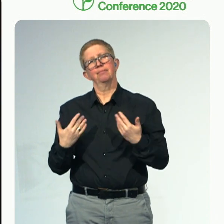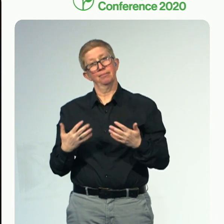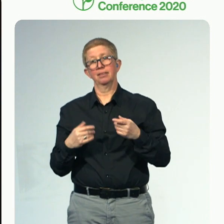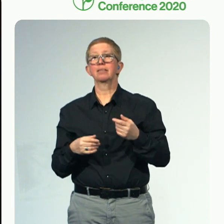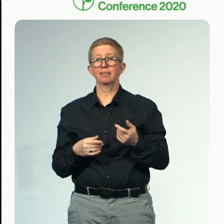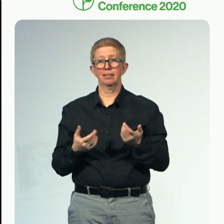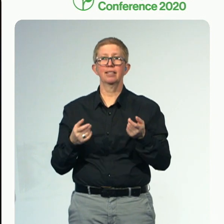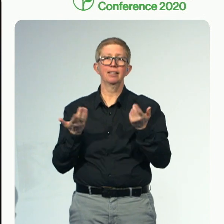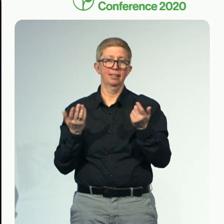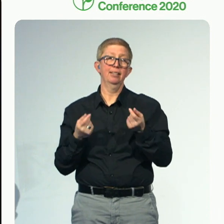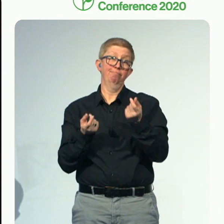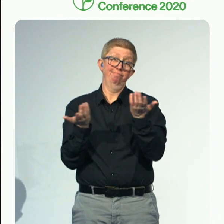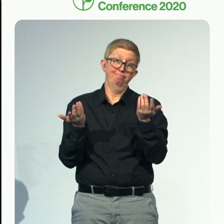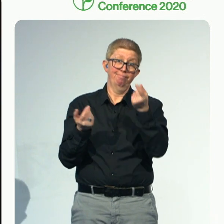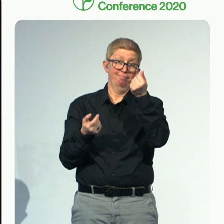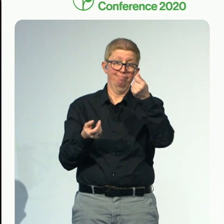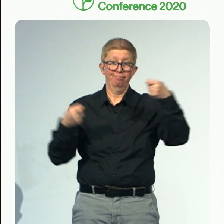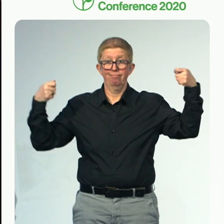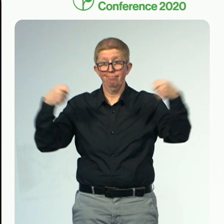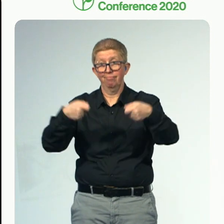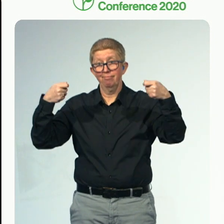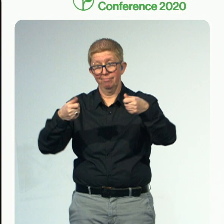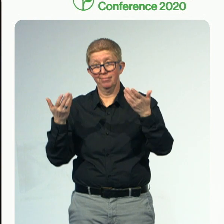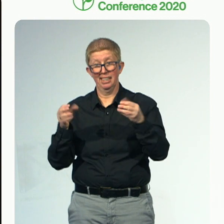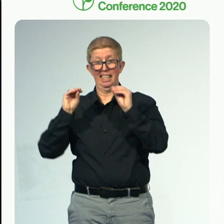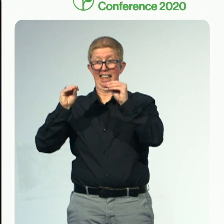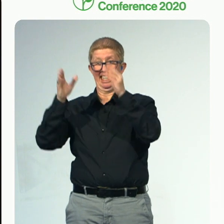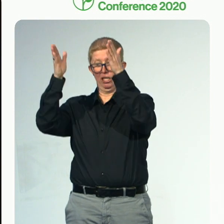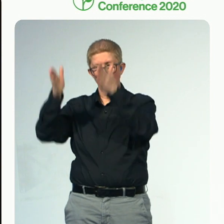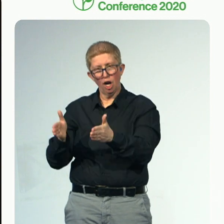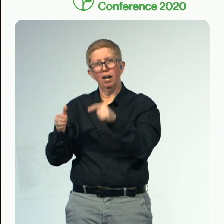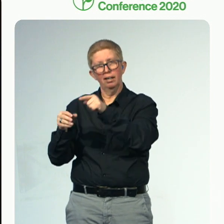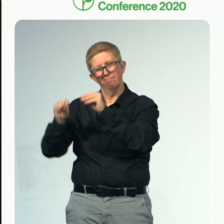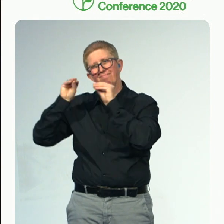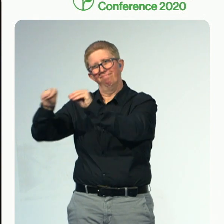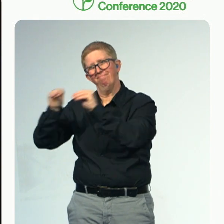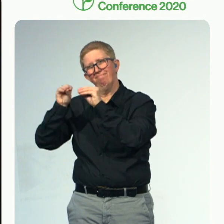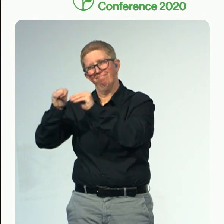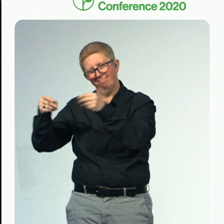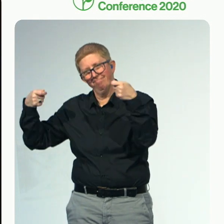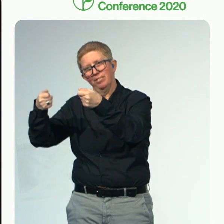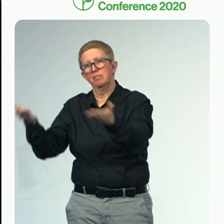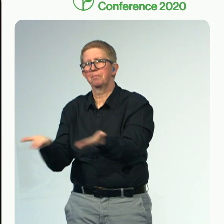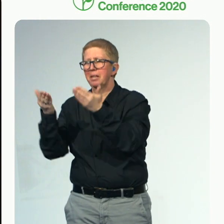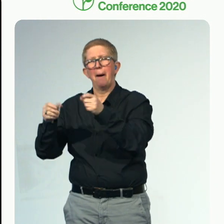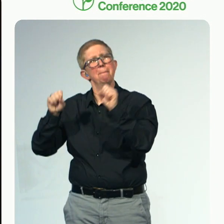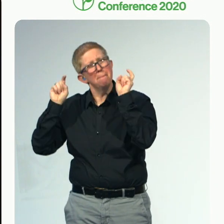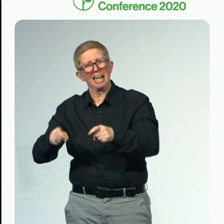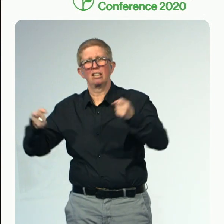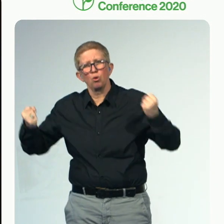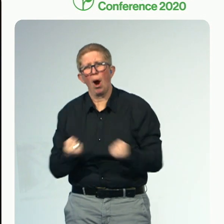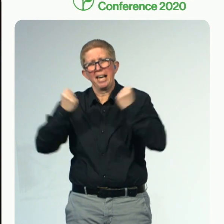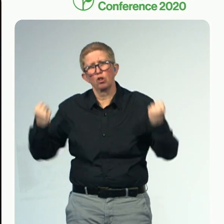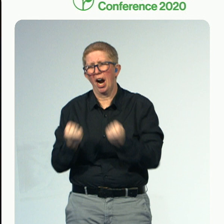trainers, to know about inclusive education, to know about also about special education for special